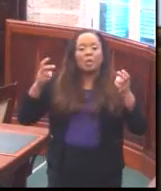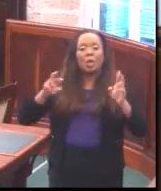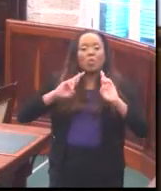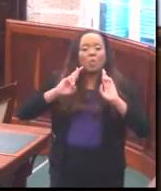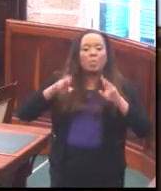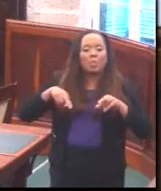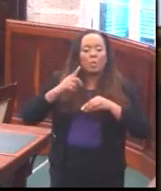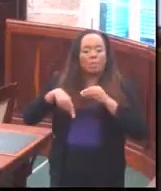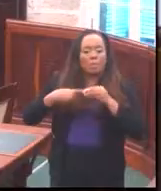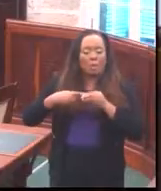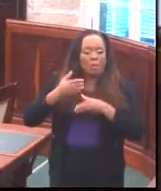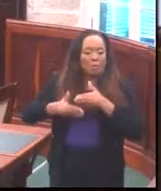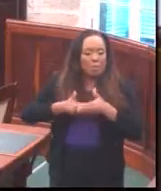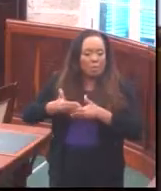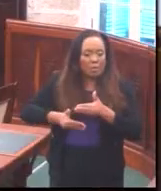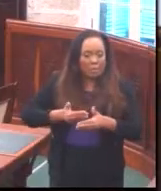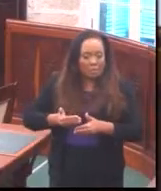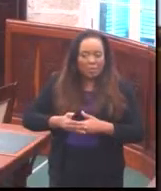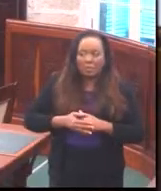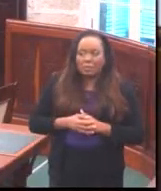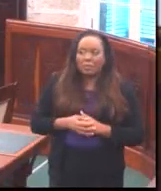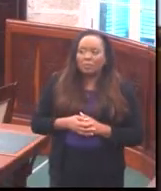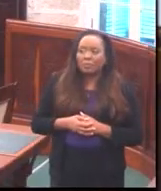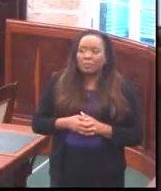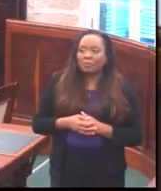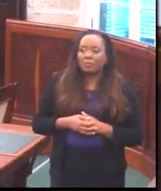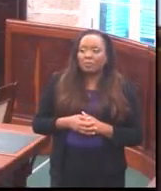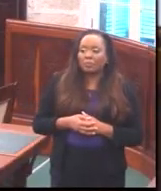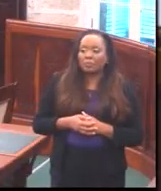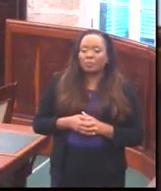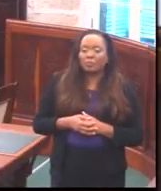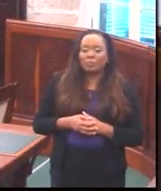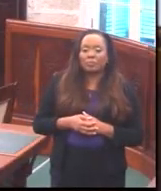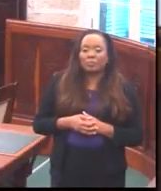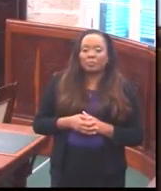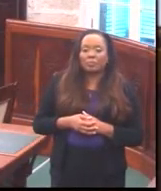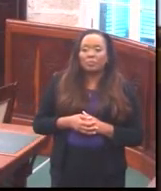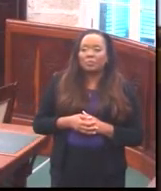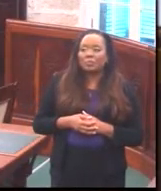In other words, when it goes to a judge,